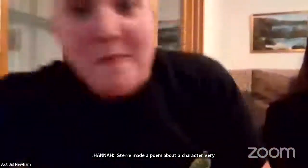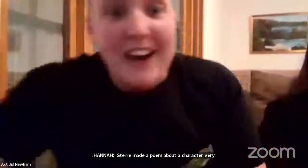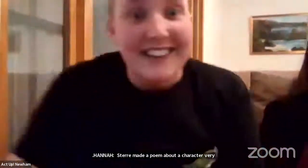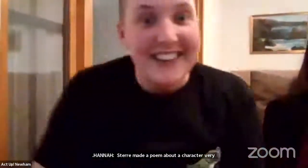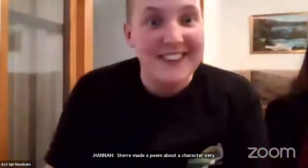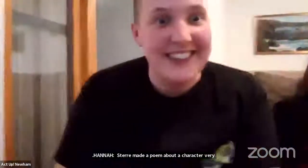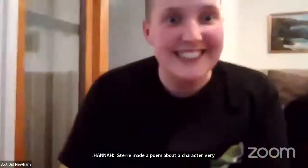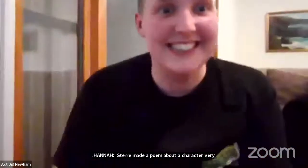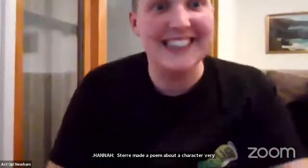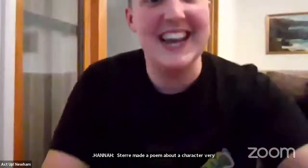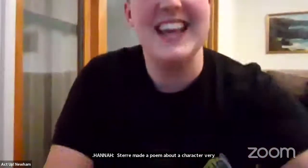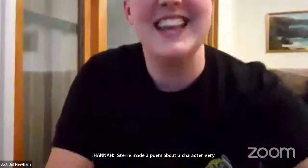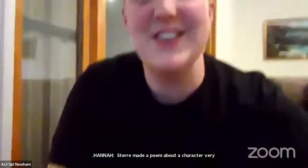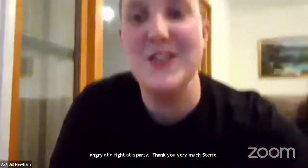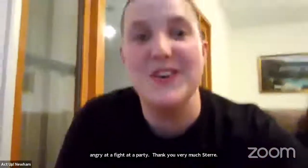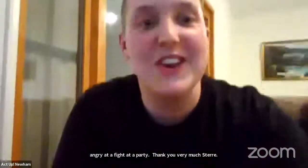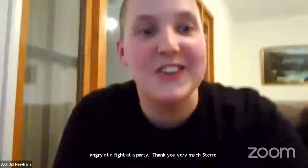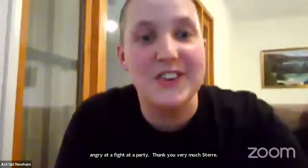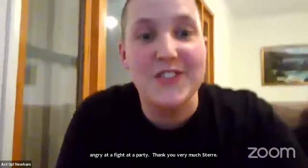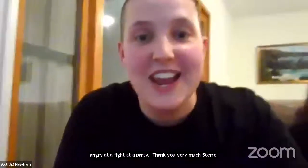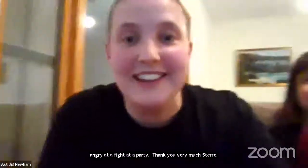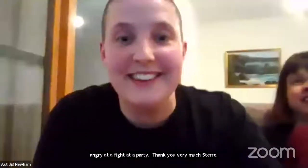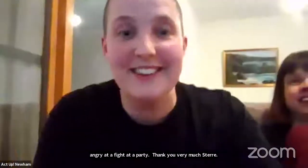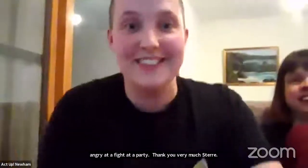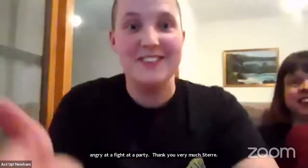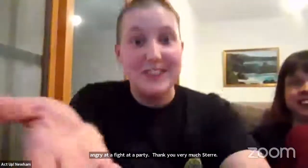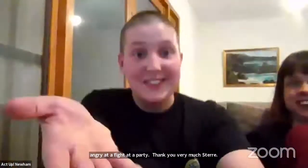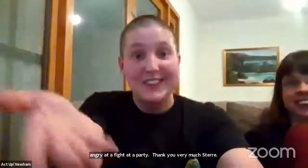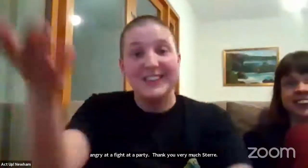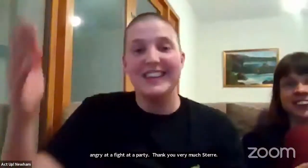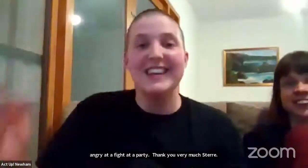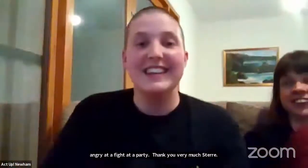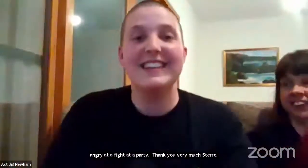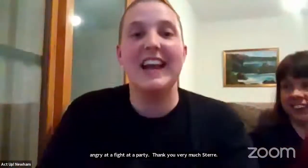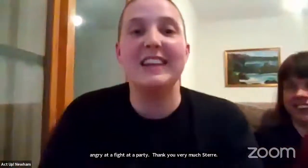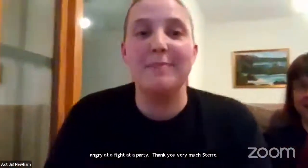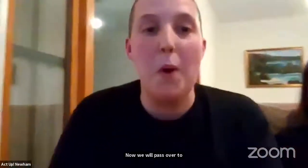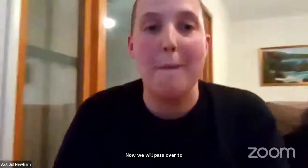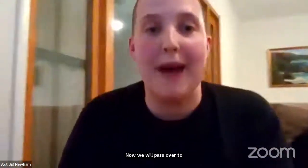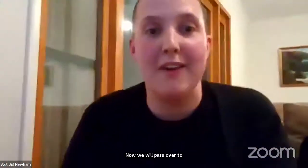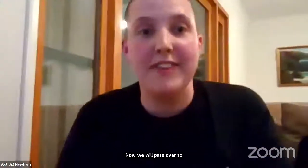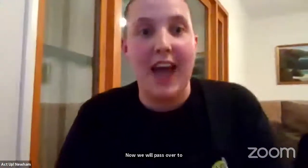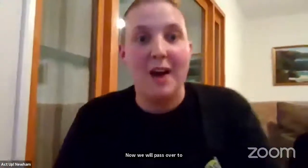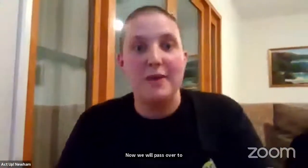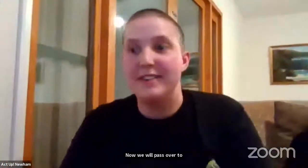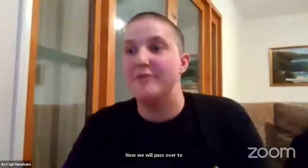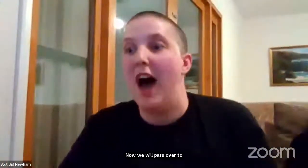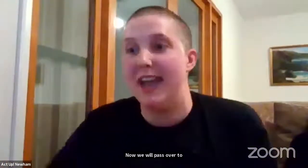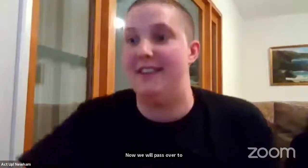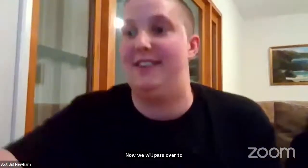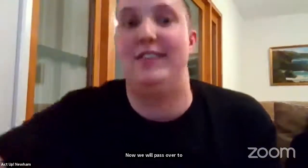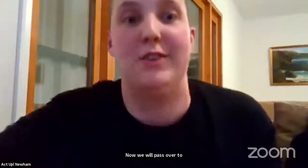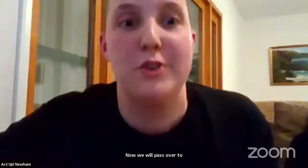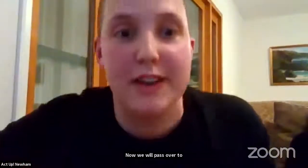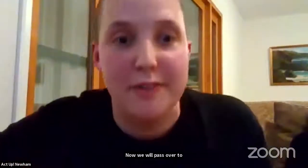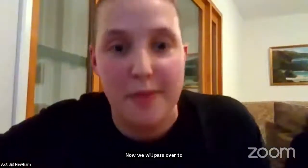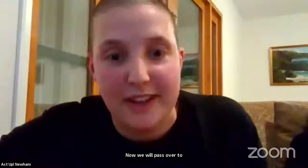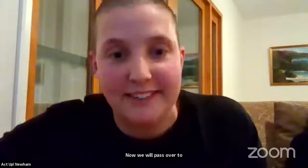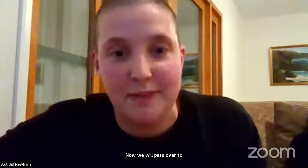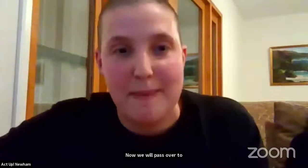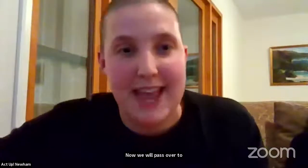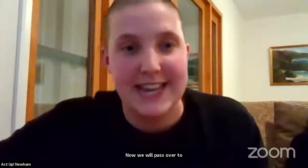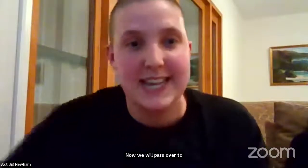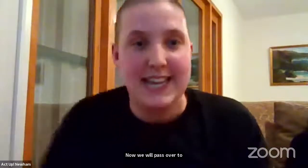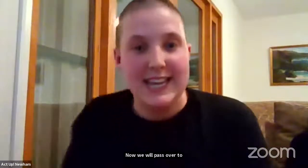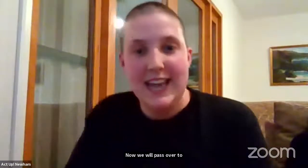And now we'll pass over to Grace Fundu to tell us more about how we devised the story from the